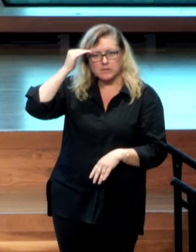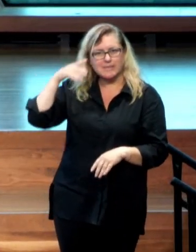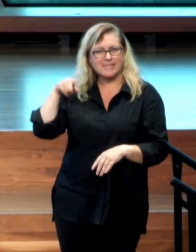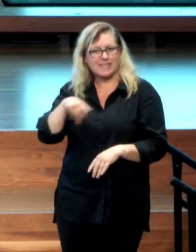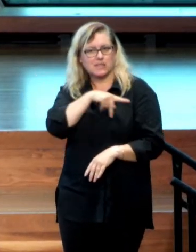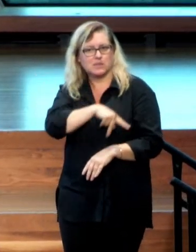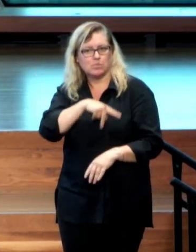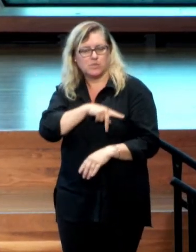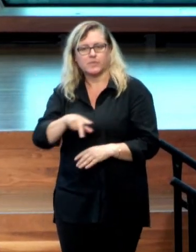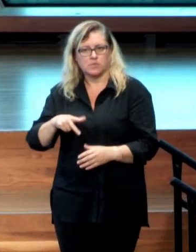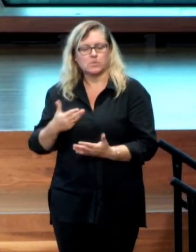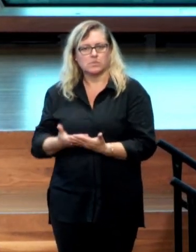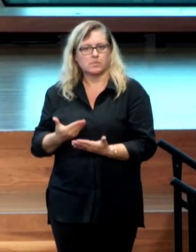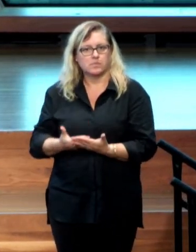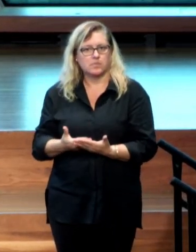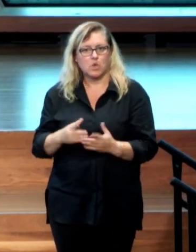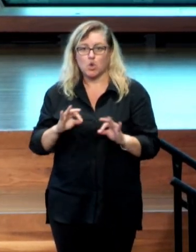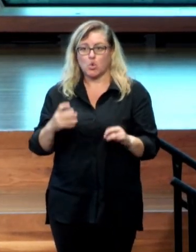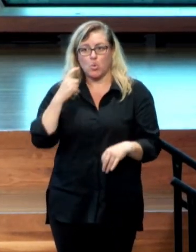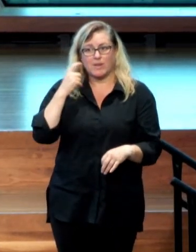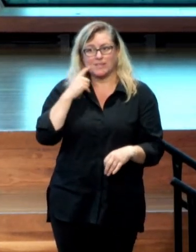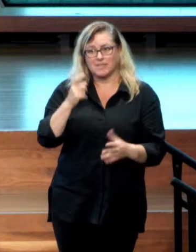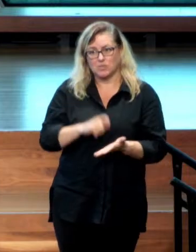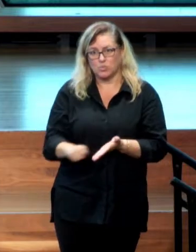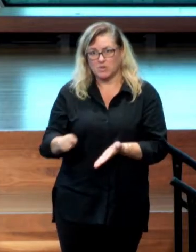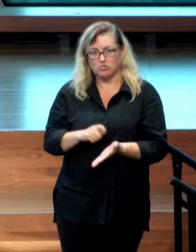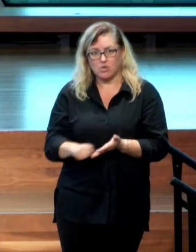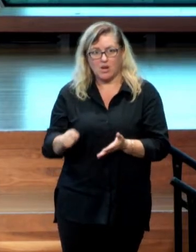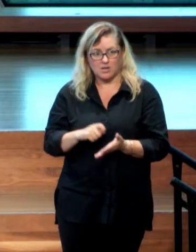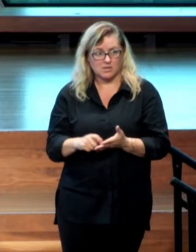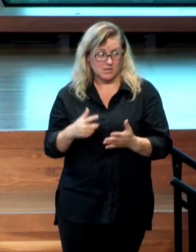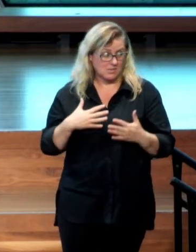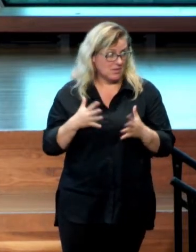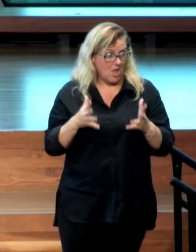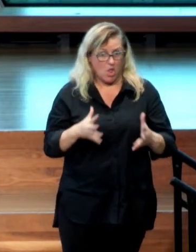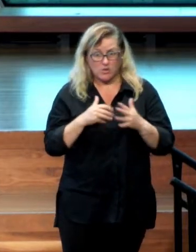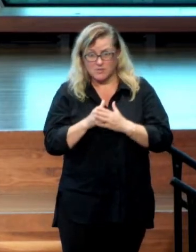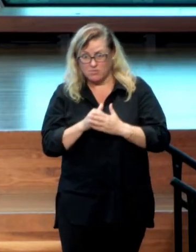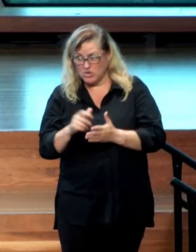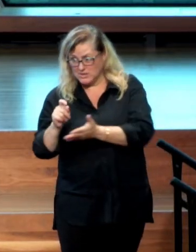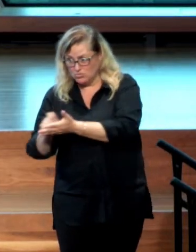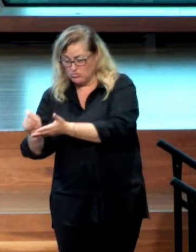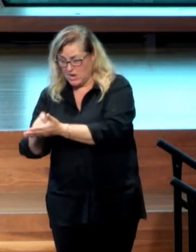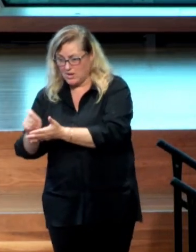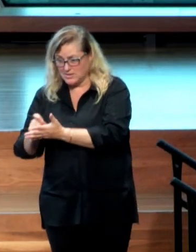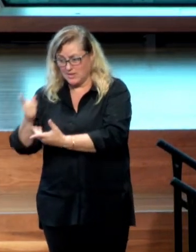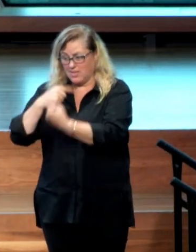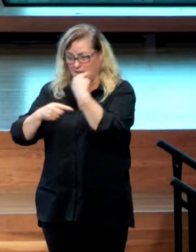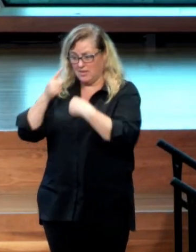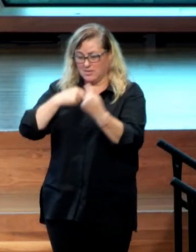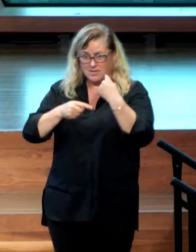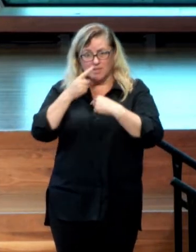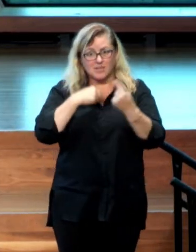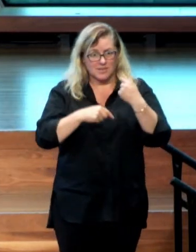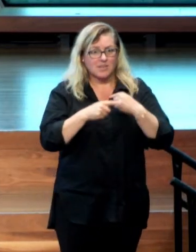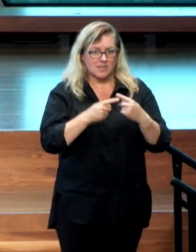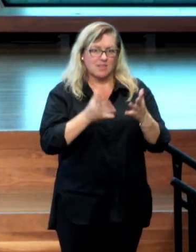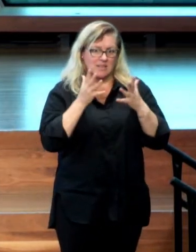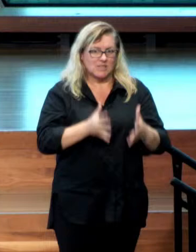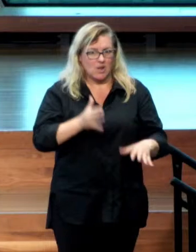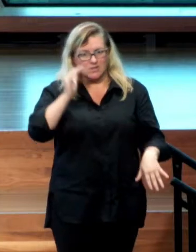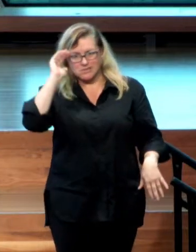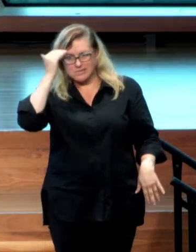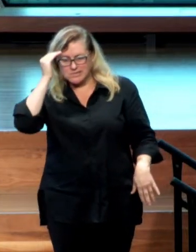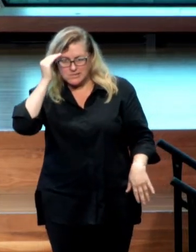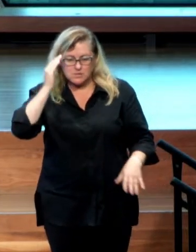profession demands. It's not easy to be a writer. I have a lot of friends who are writers, and they tell me all the time it takes a lot of drive and